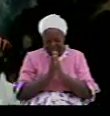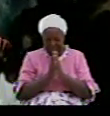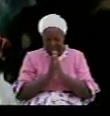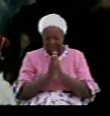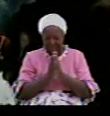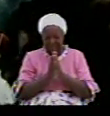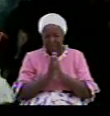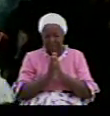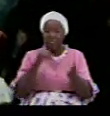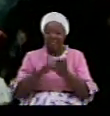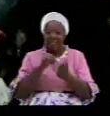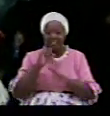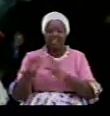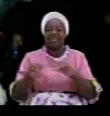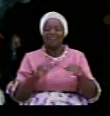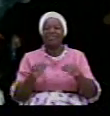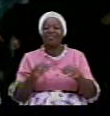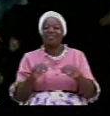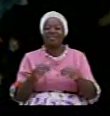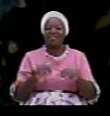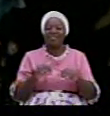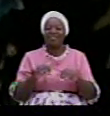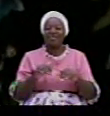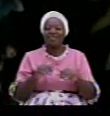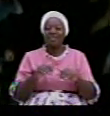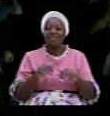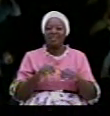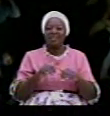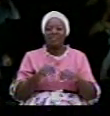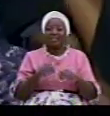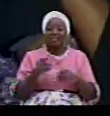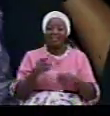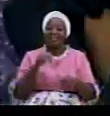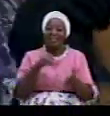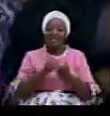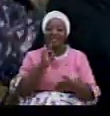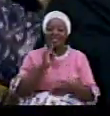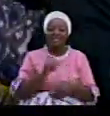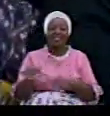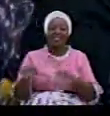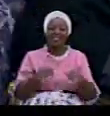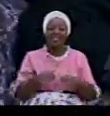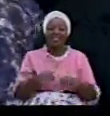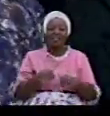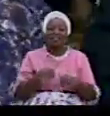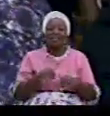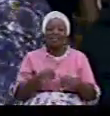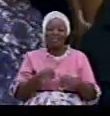It is done. It is done.